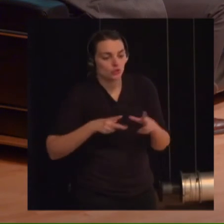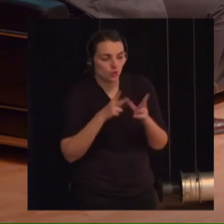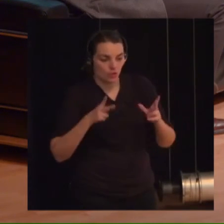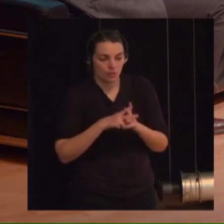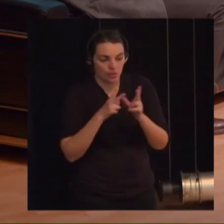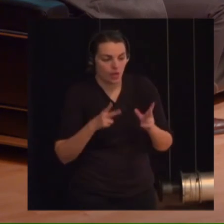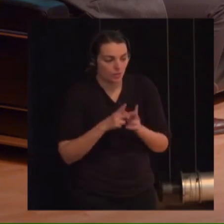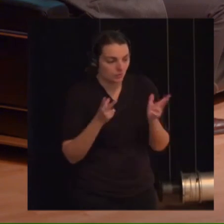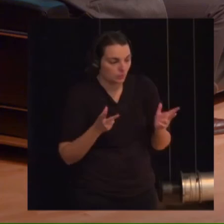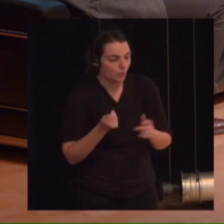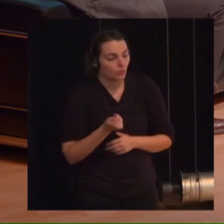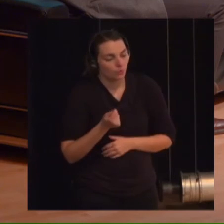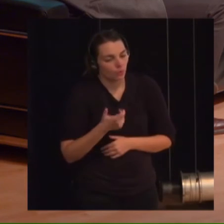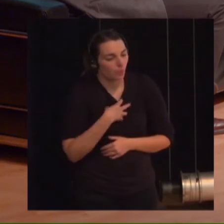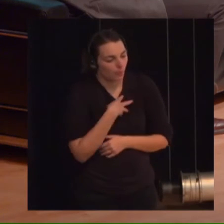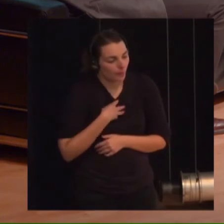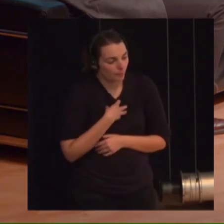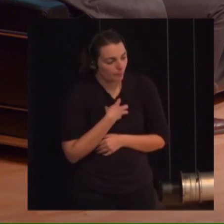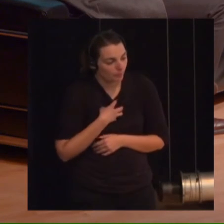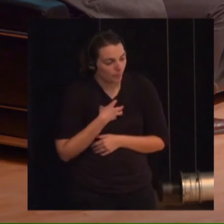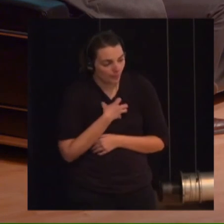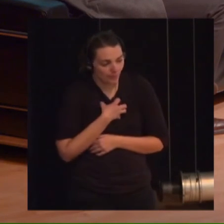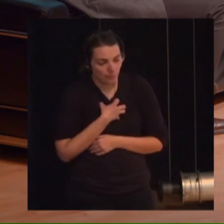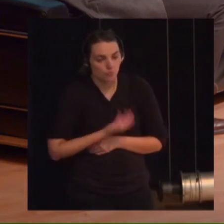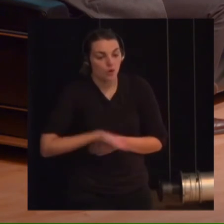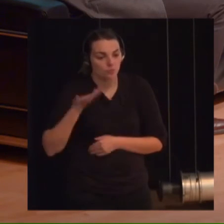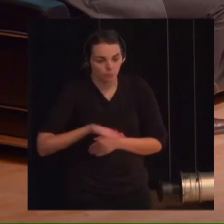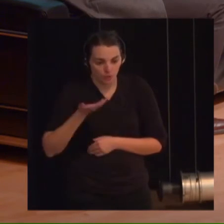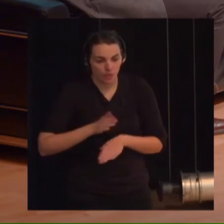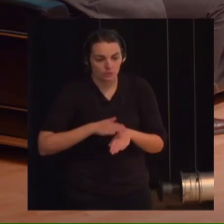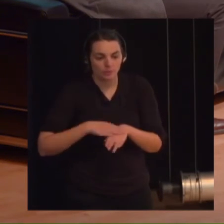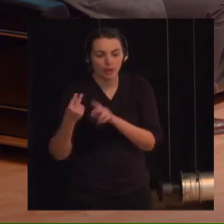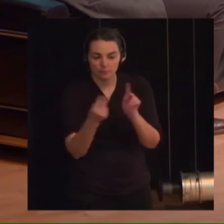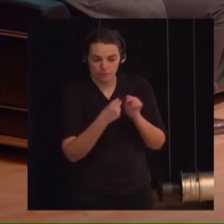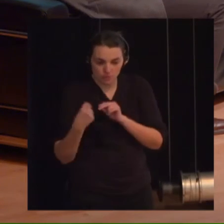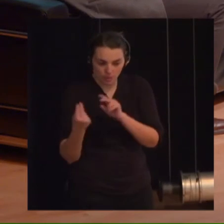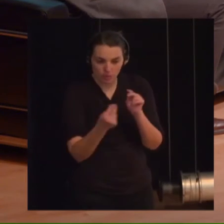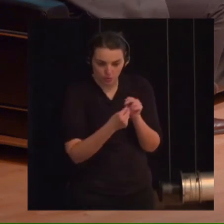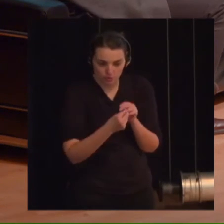in making conversations happen. But I think that where we just need to not